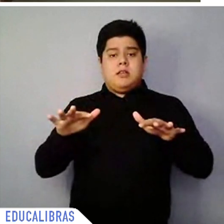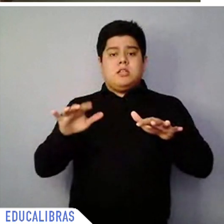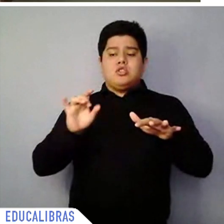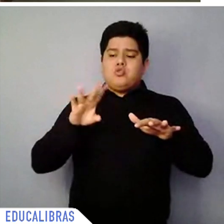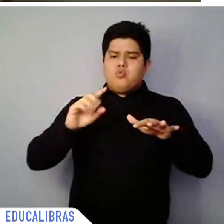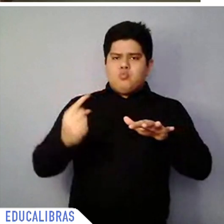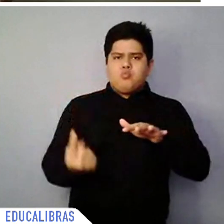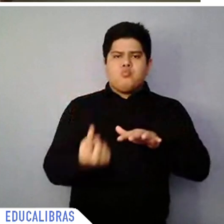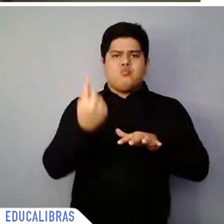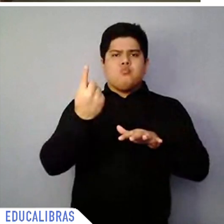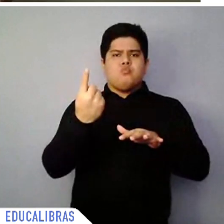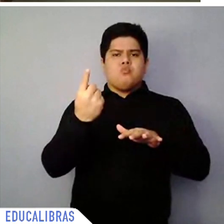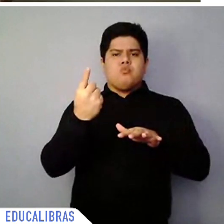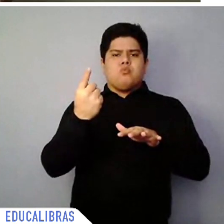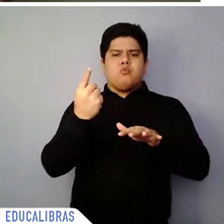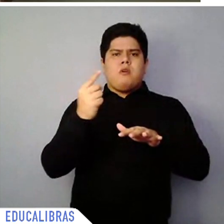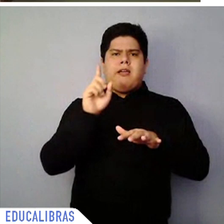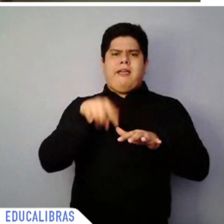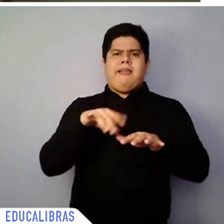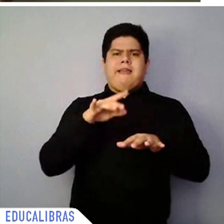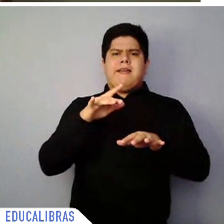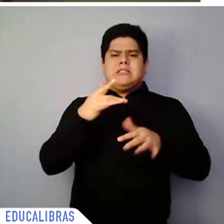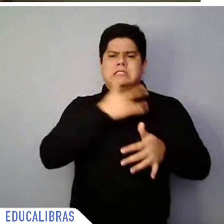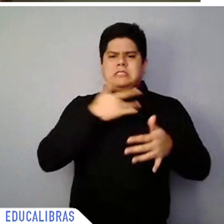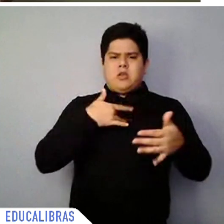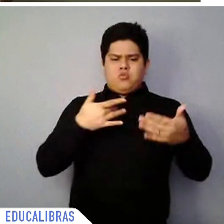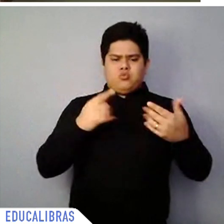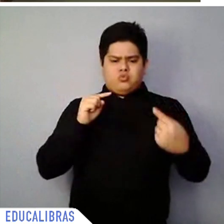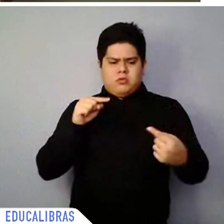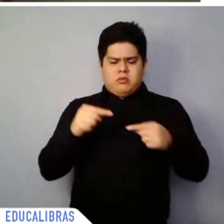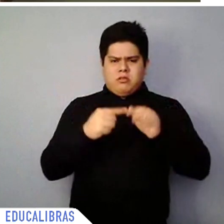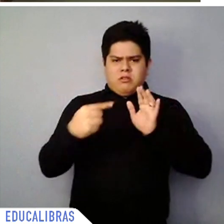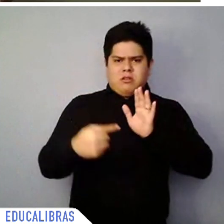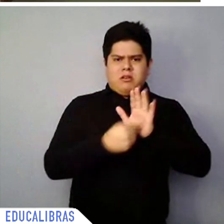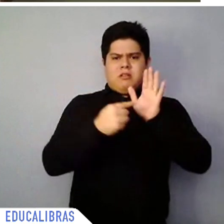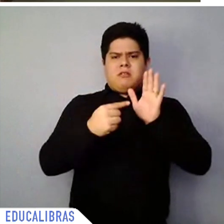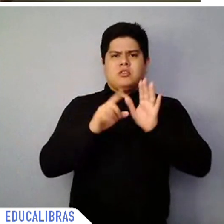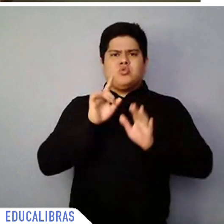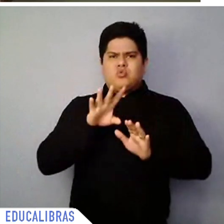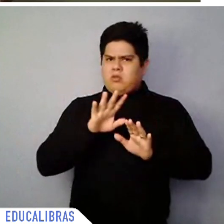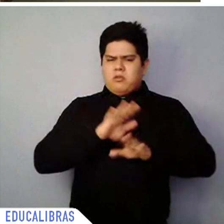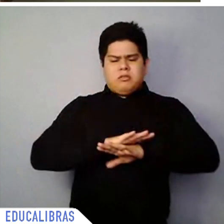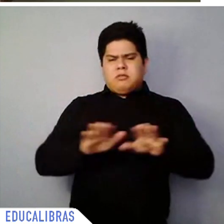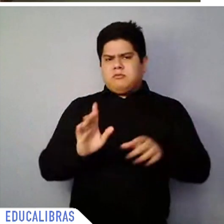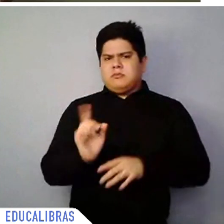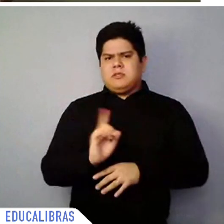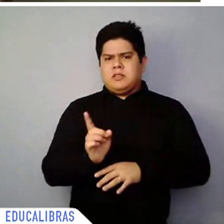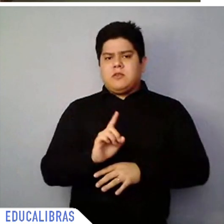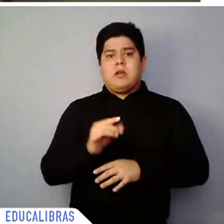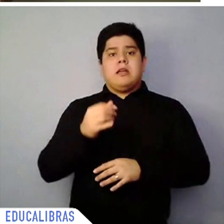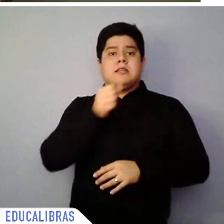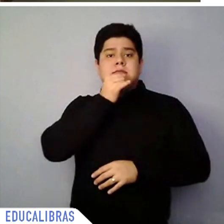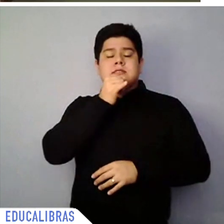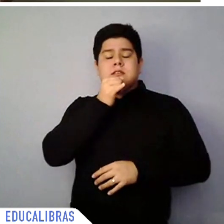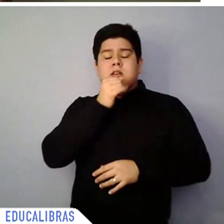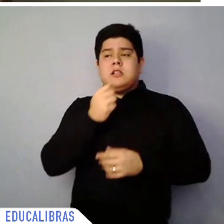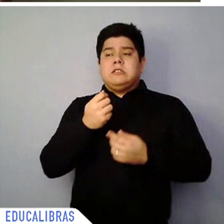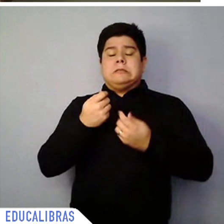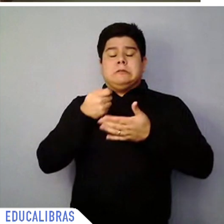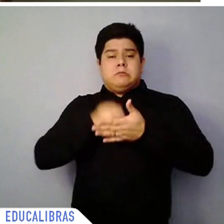about endemics. It's not a single sanitation event. It does not impact health